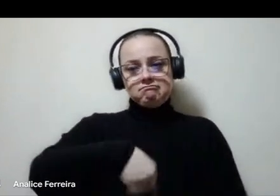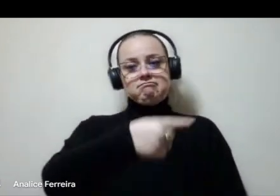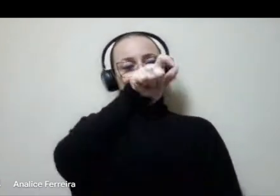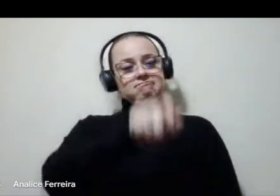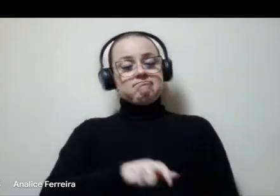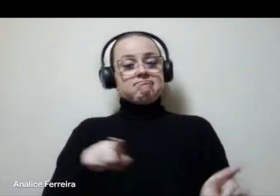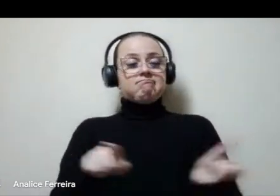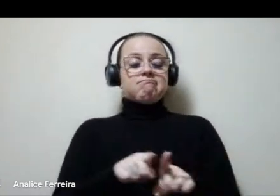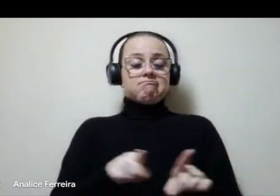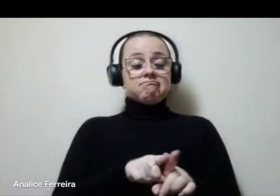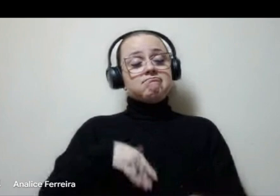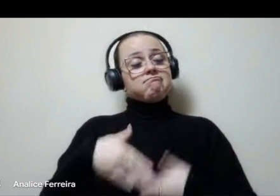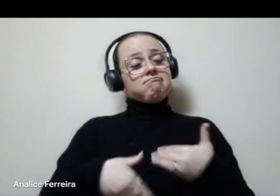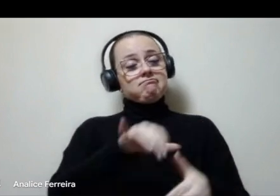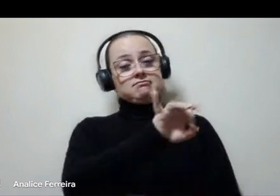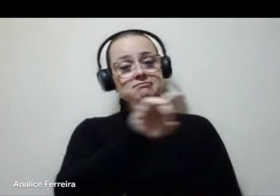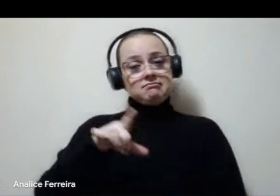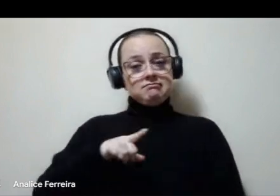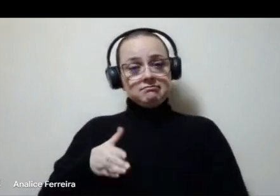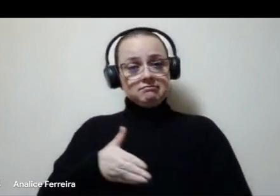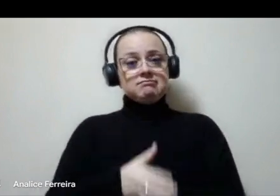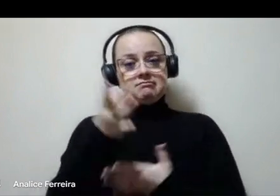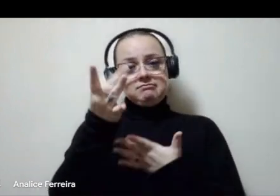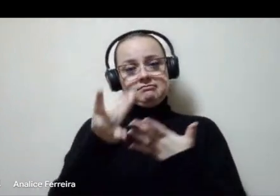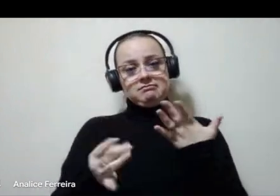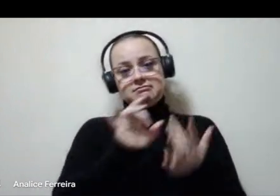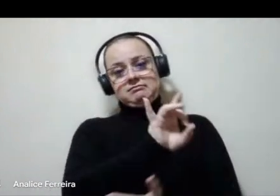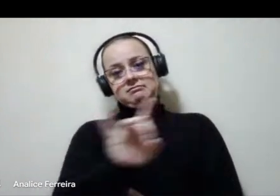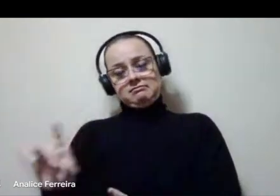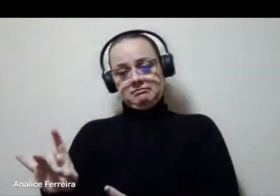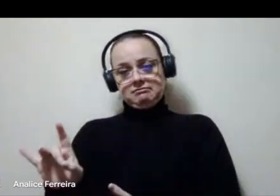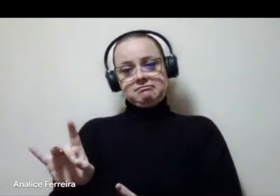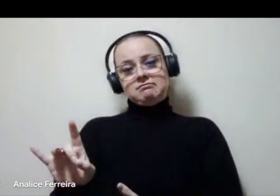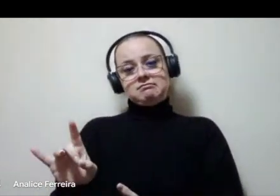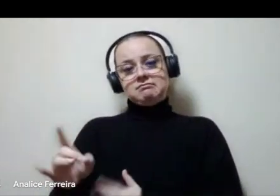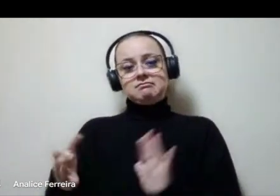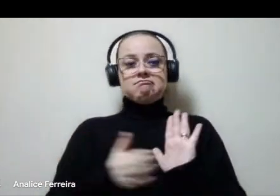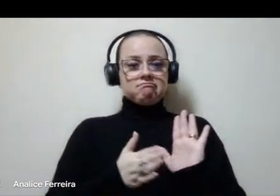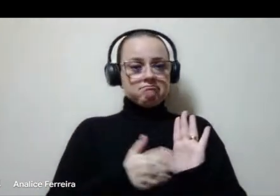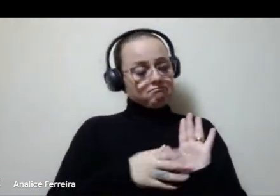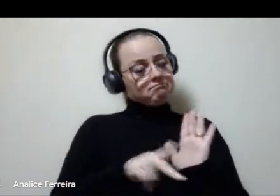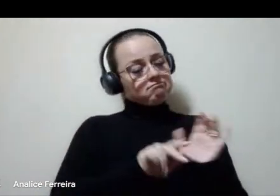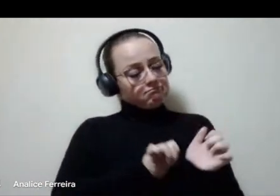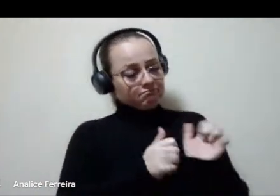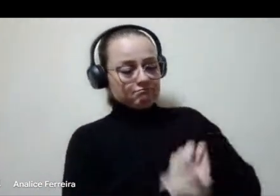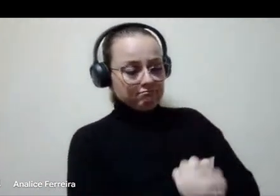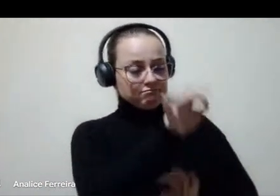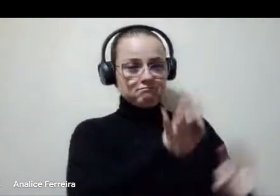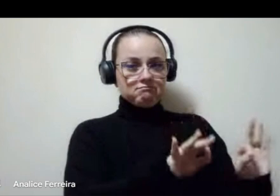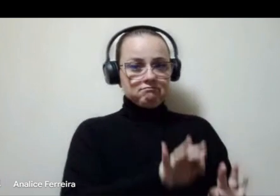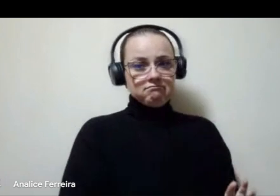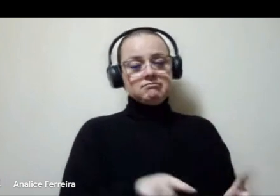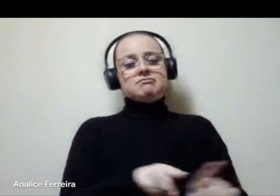time, it's a process where each one has access to your details. So, that's the proponents can adapt to their projects. Here, I